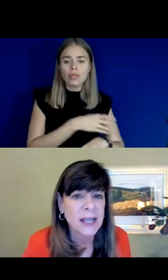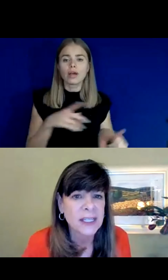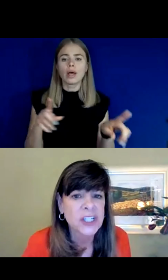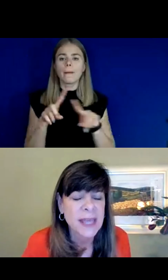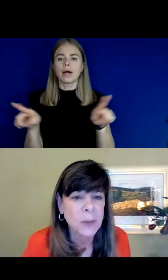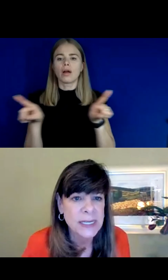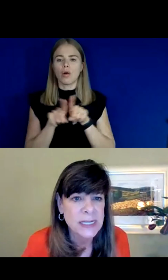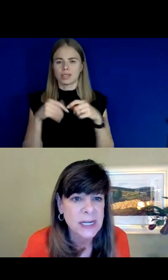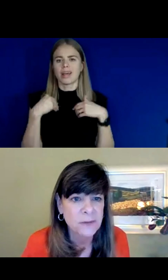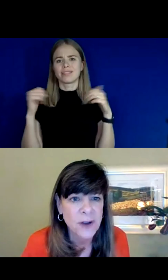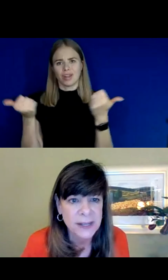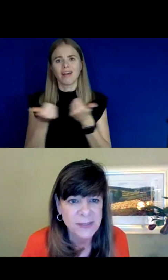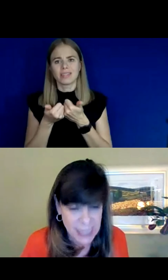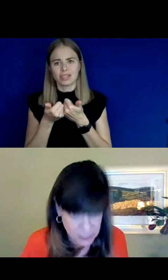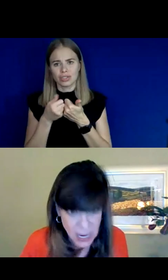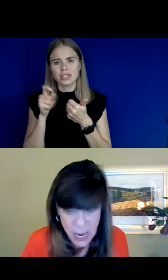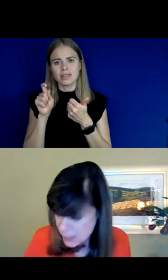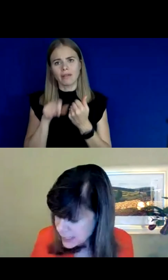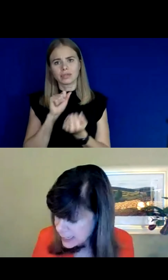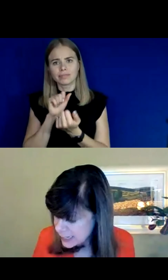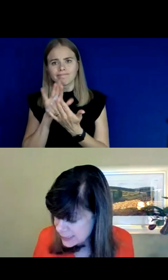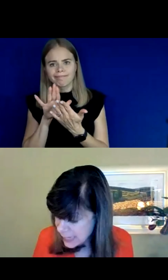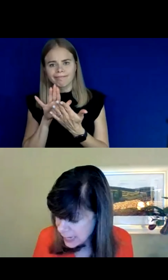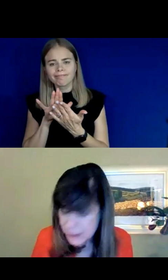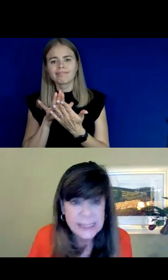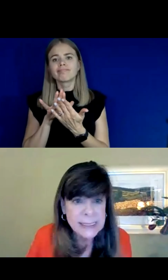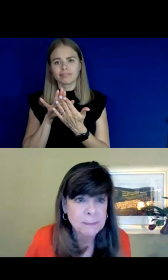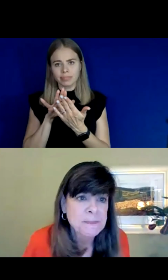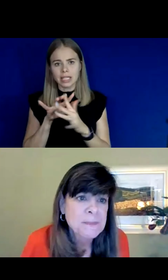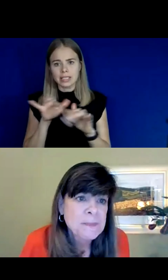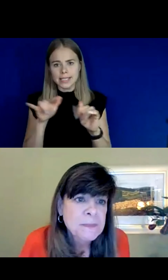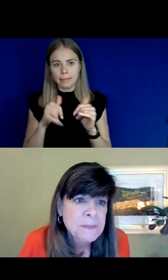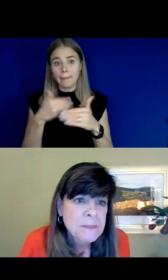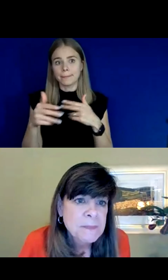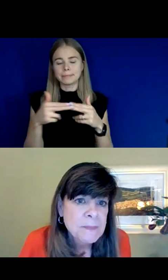have challenges that we need to confront at the same time. Next slide, please.